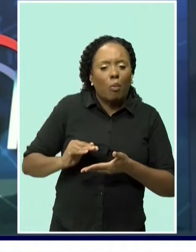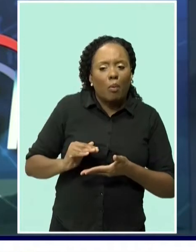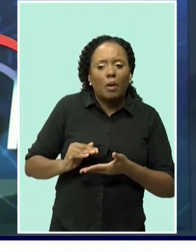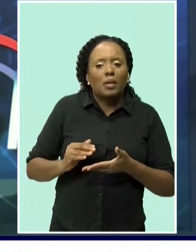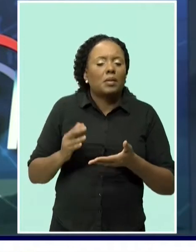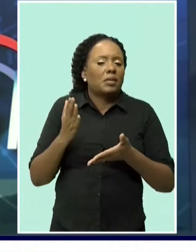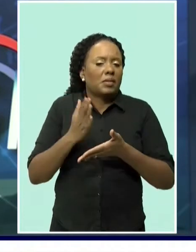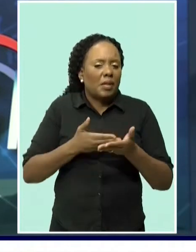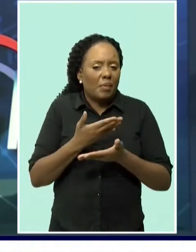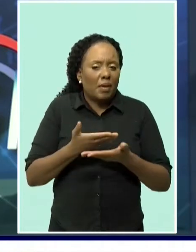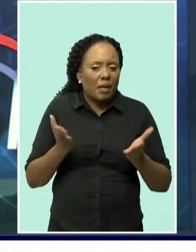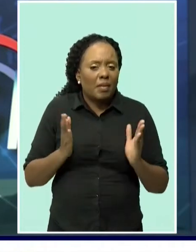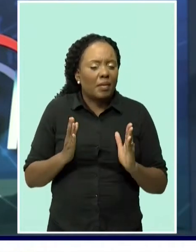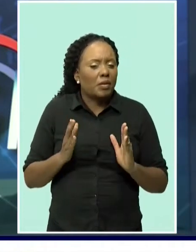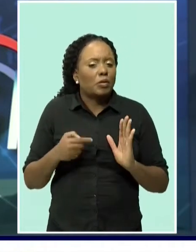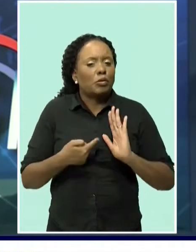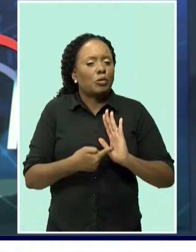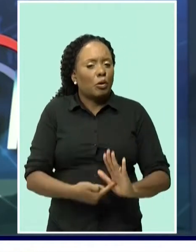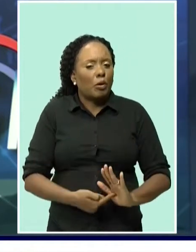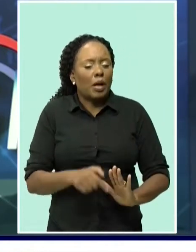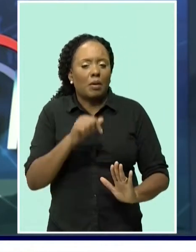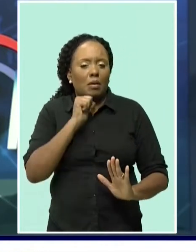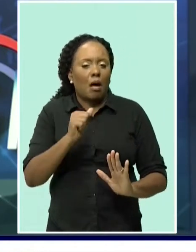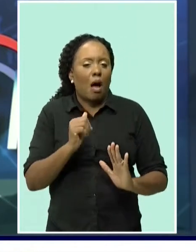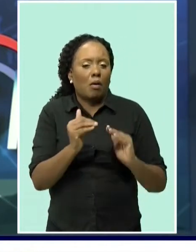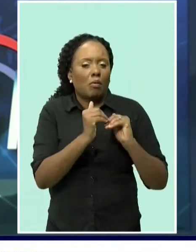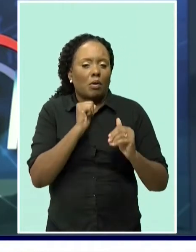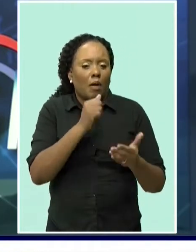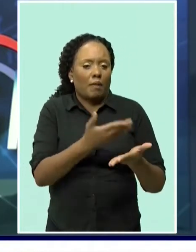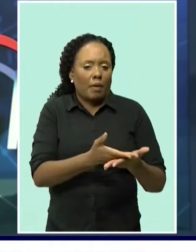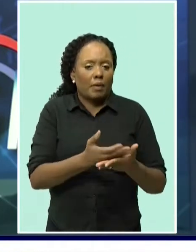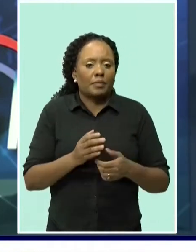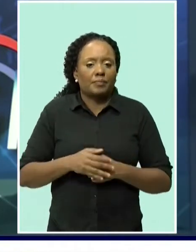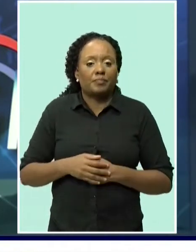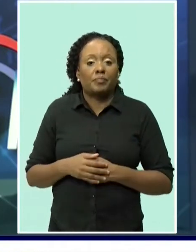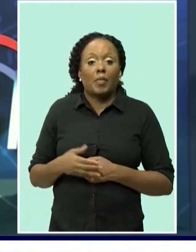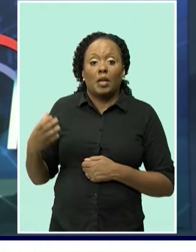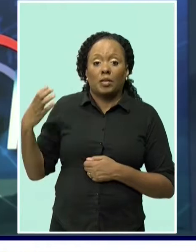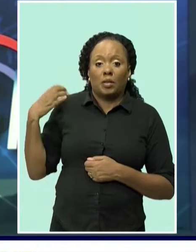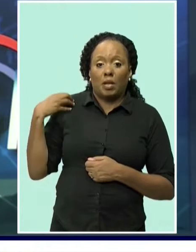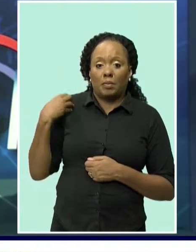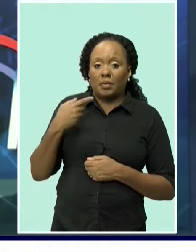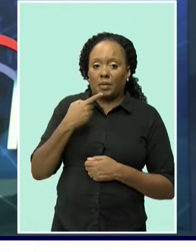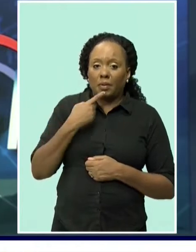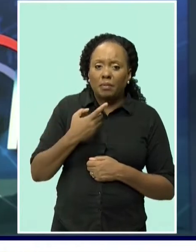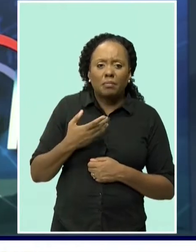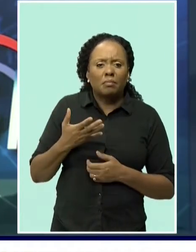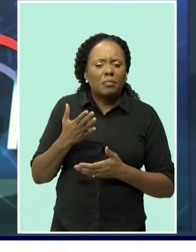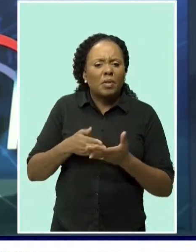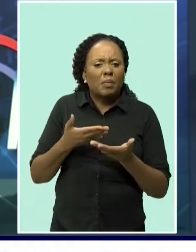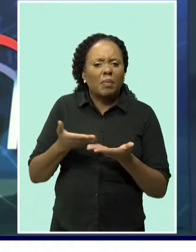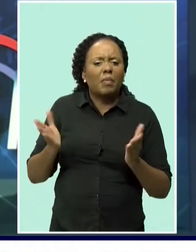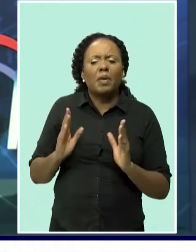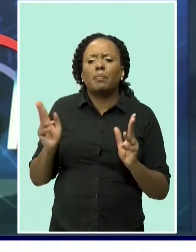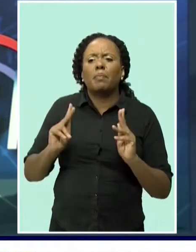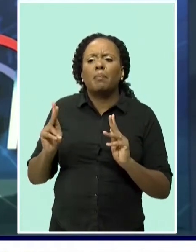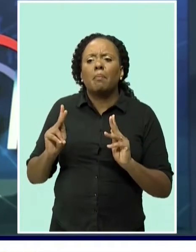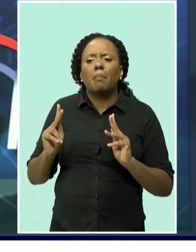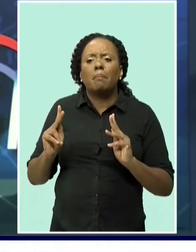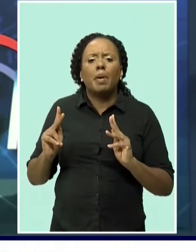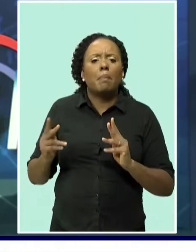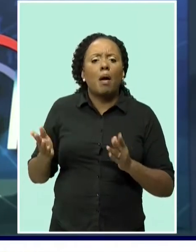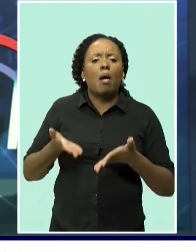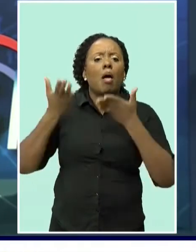At the start of the day, Chairman Dr. Donnelly Carrington dismissed a number of motions that had been made by the various parties. Among them, a request from